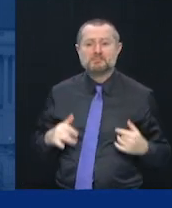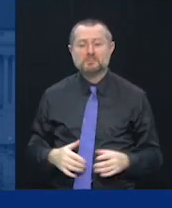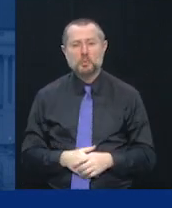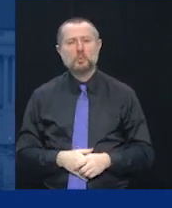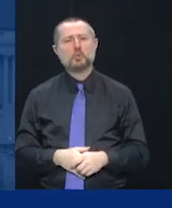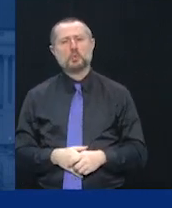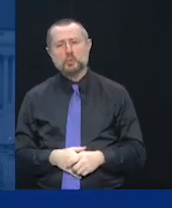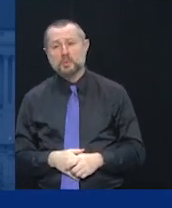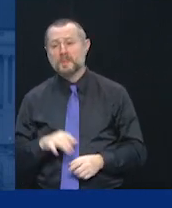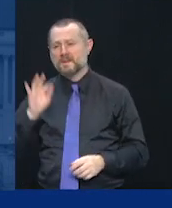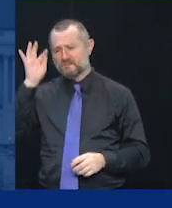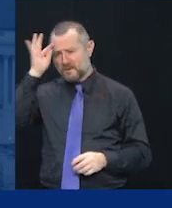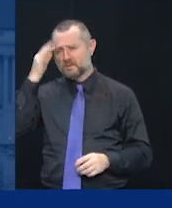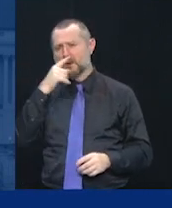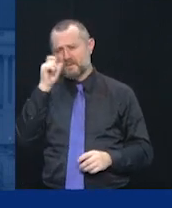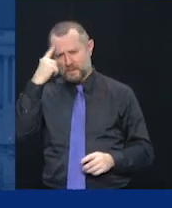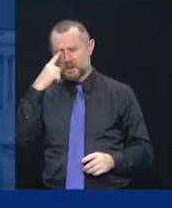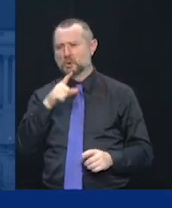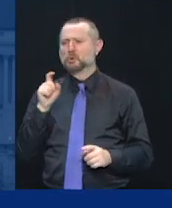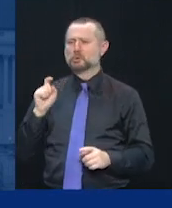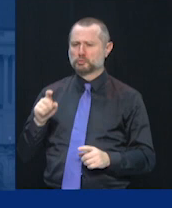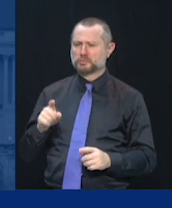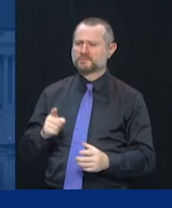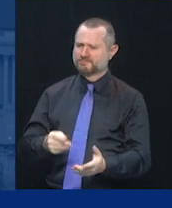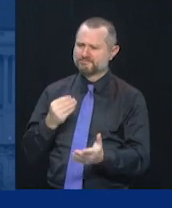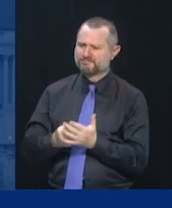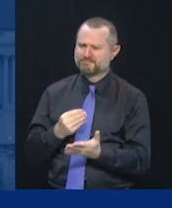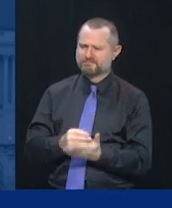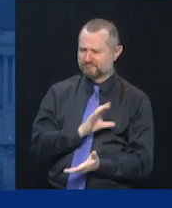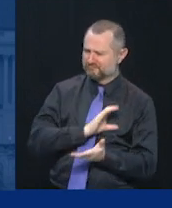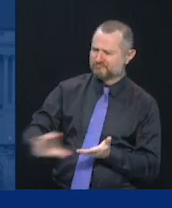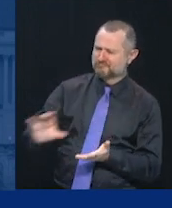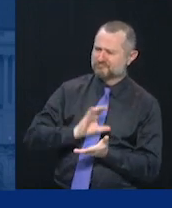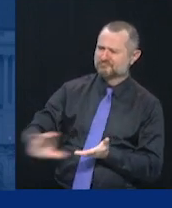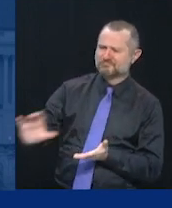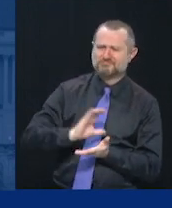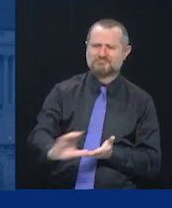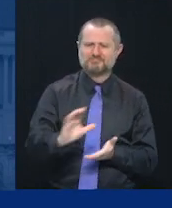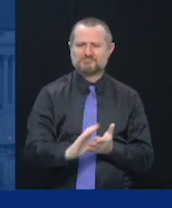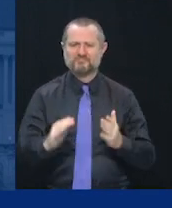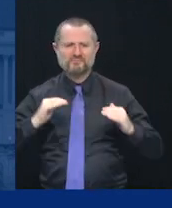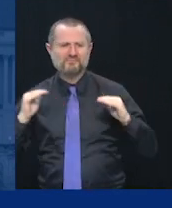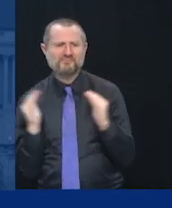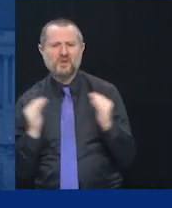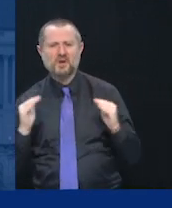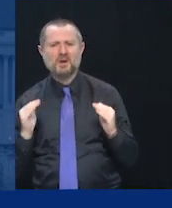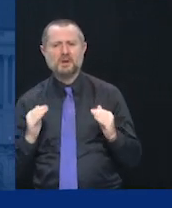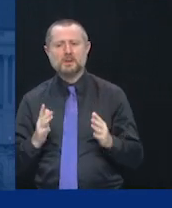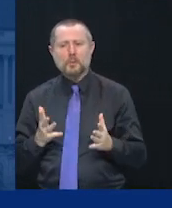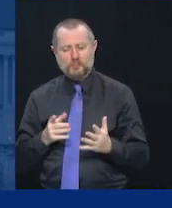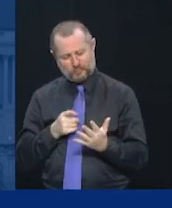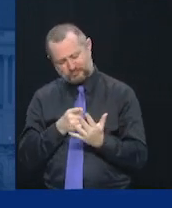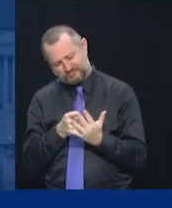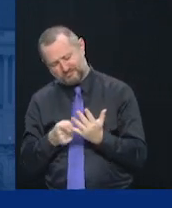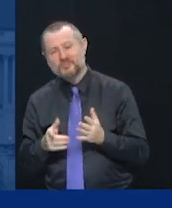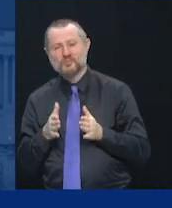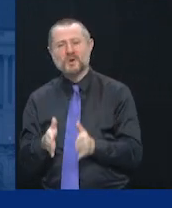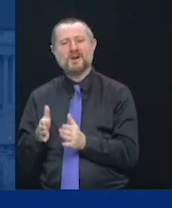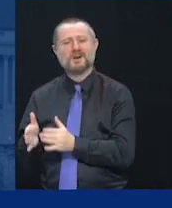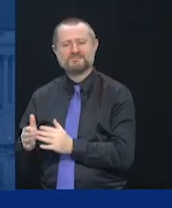should allocate funds in a way that is fair and fair to this